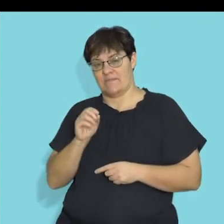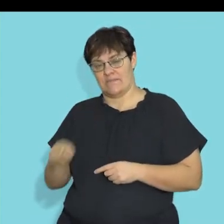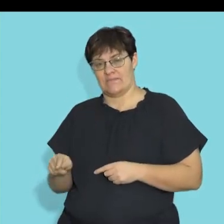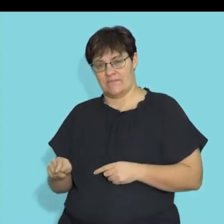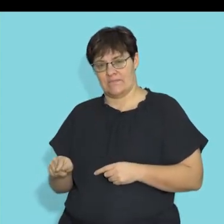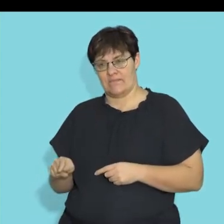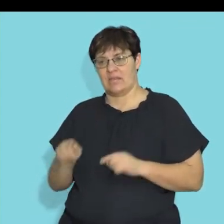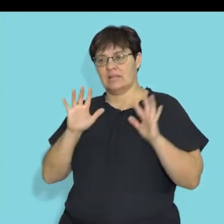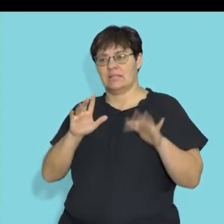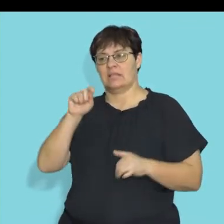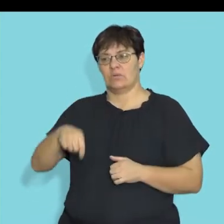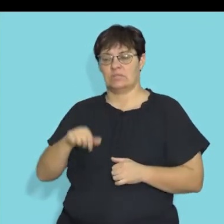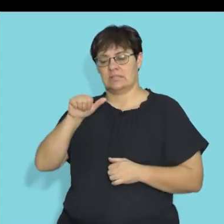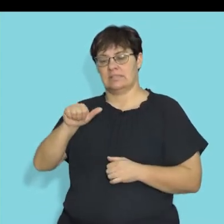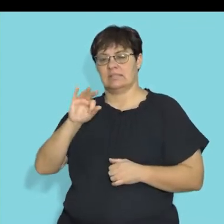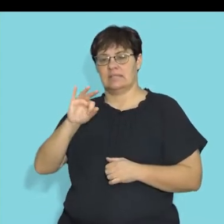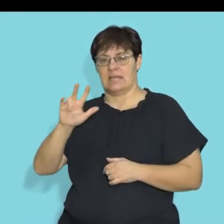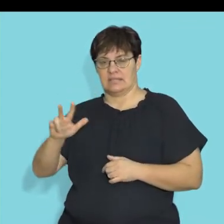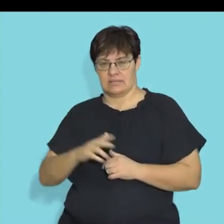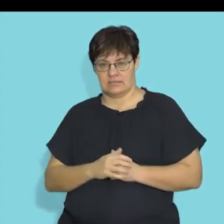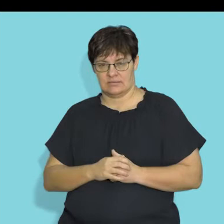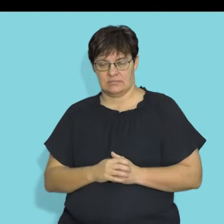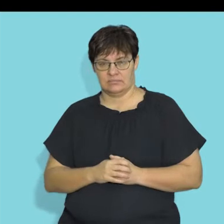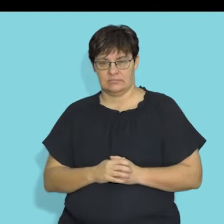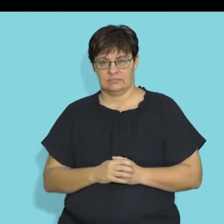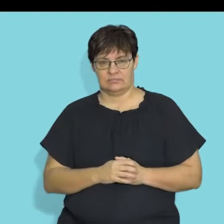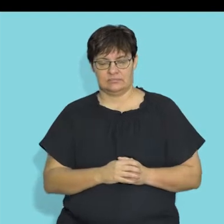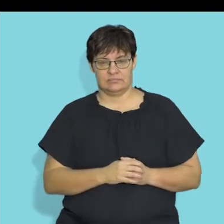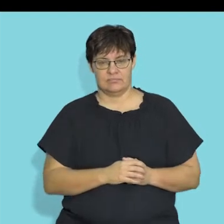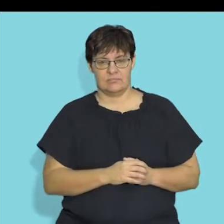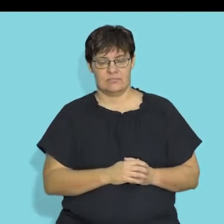our rental for December to be